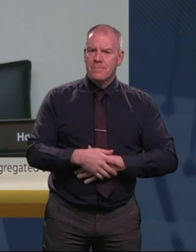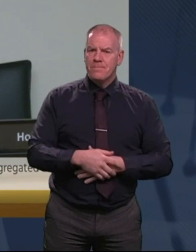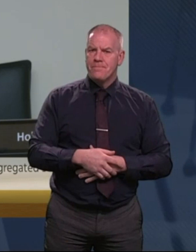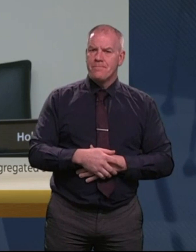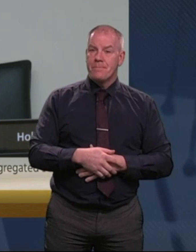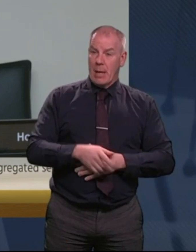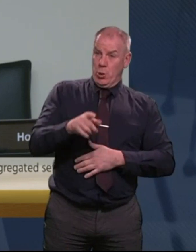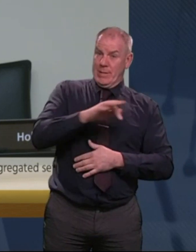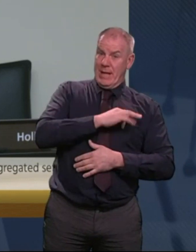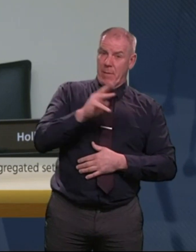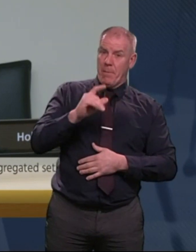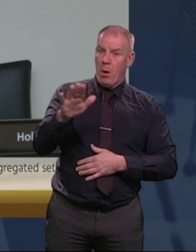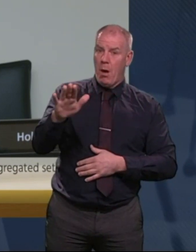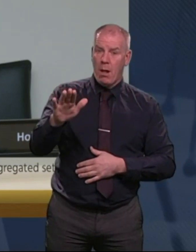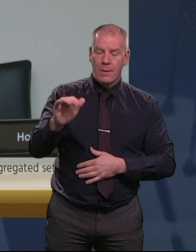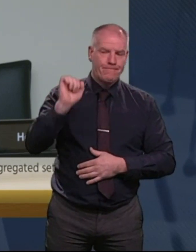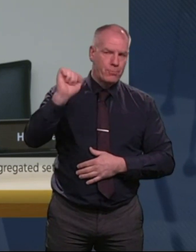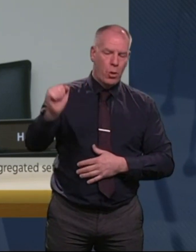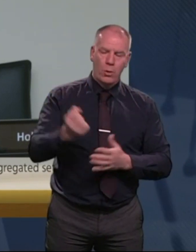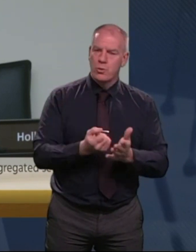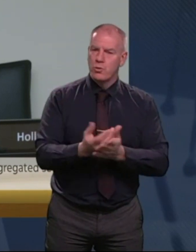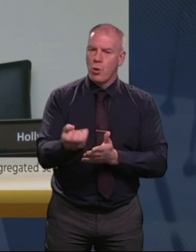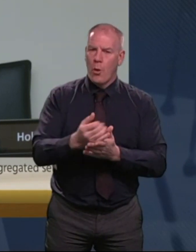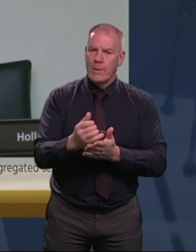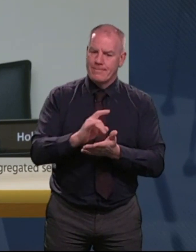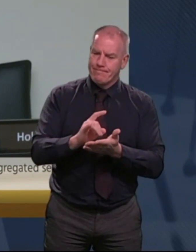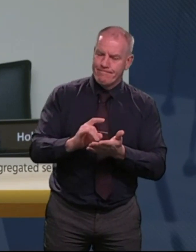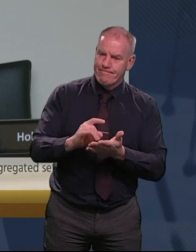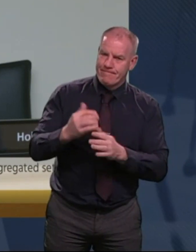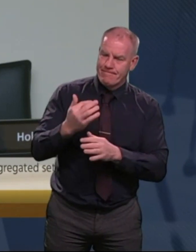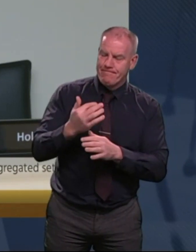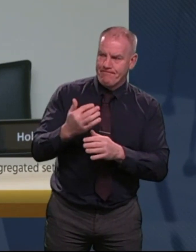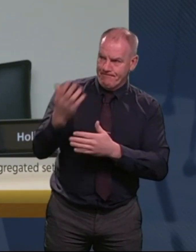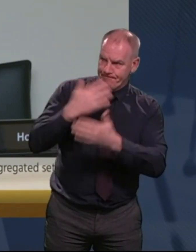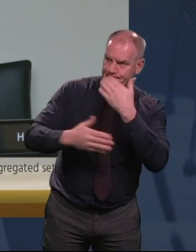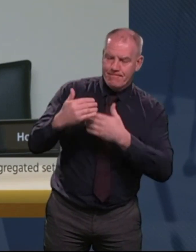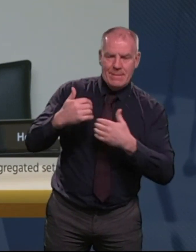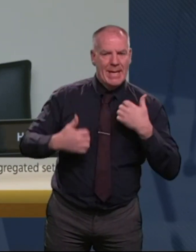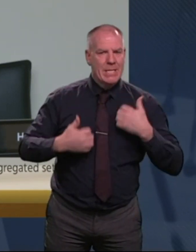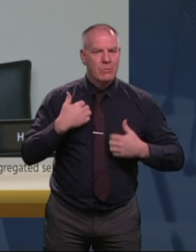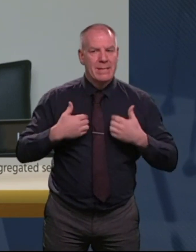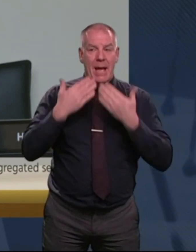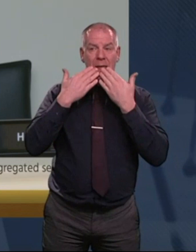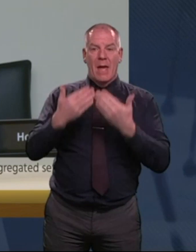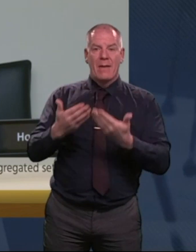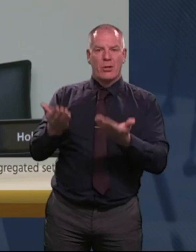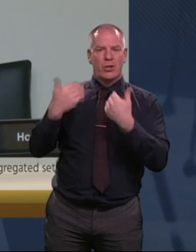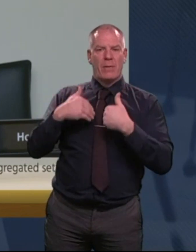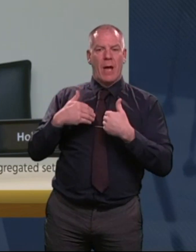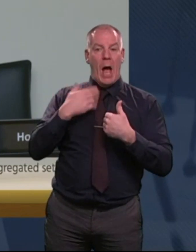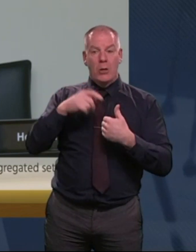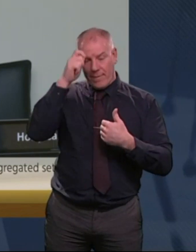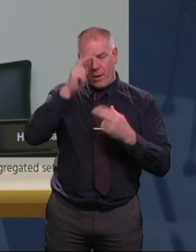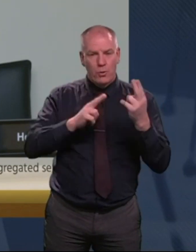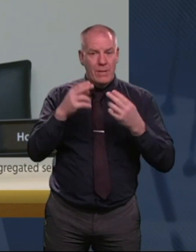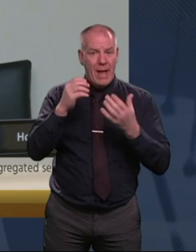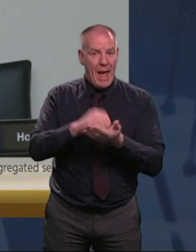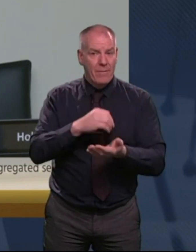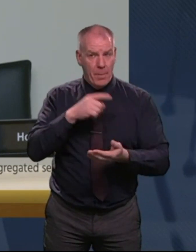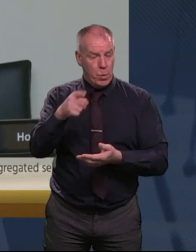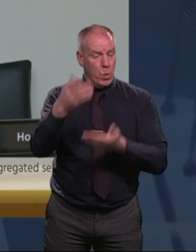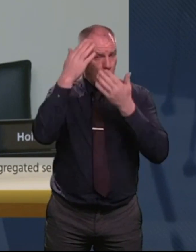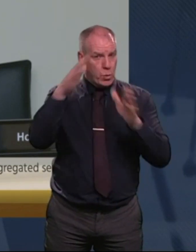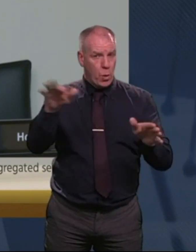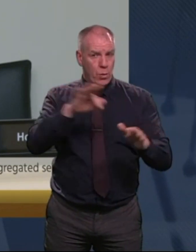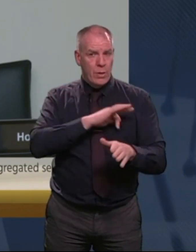Paul, your story was really interesting, and thank you so much for sharing that with us. I don't think you should have to do it, but you clearly